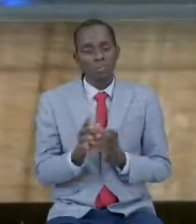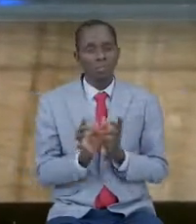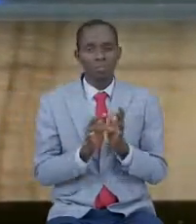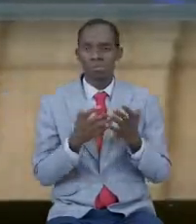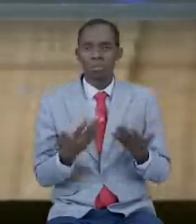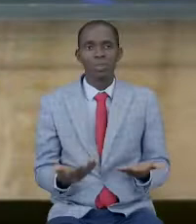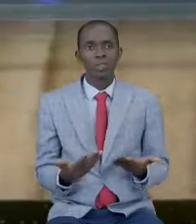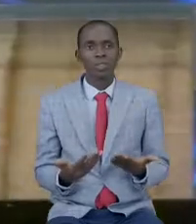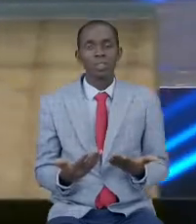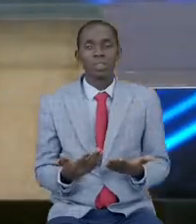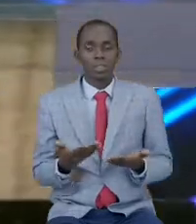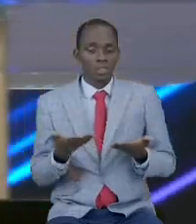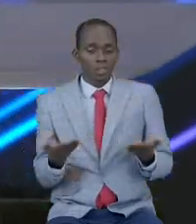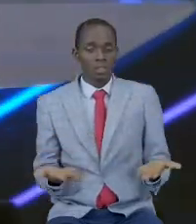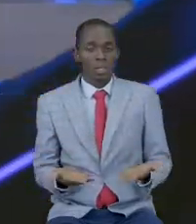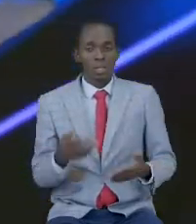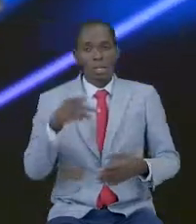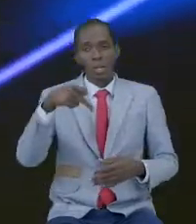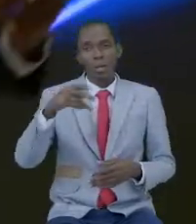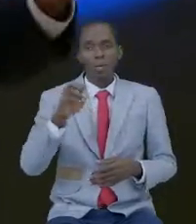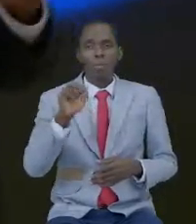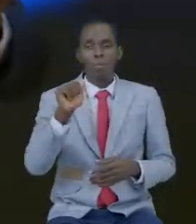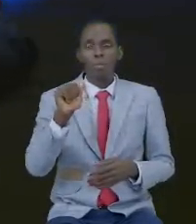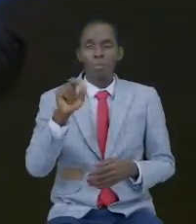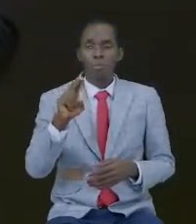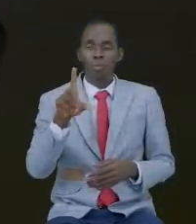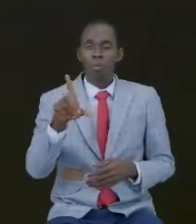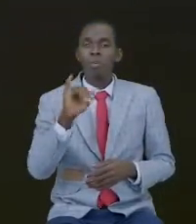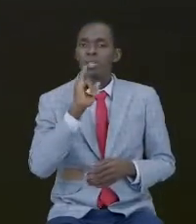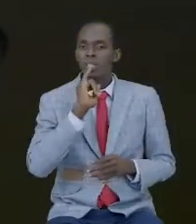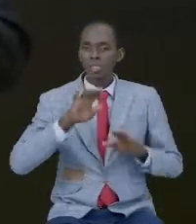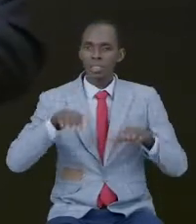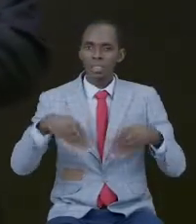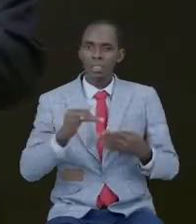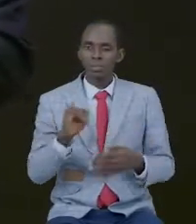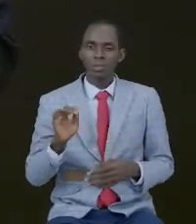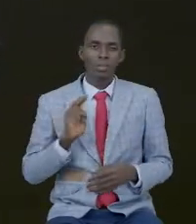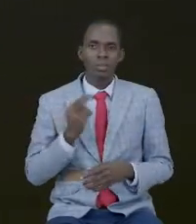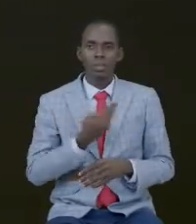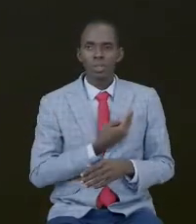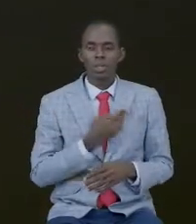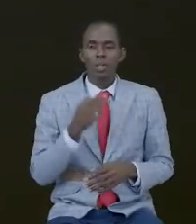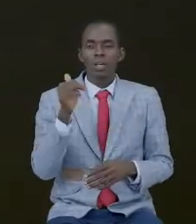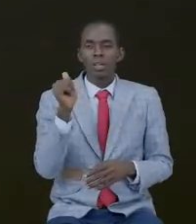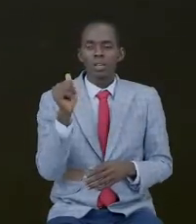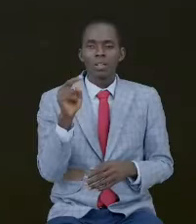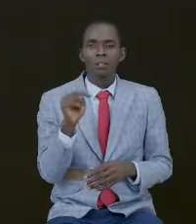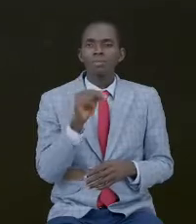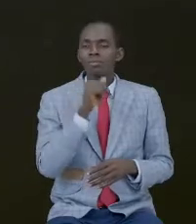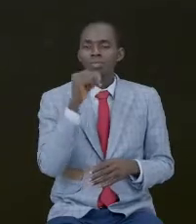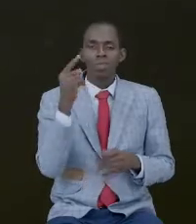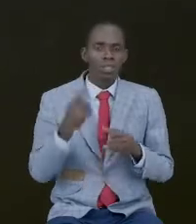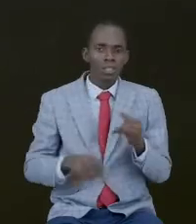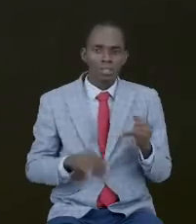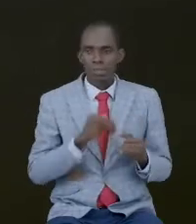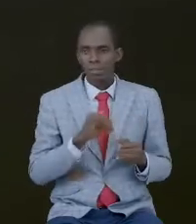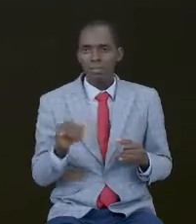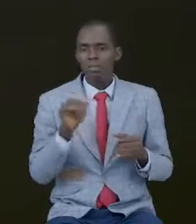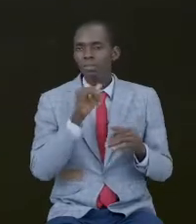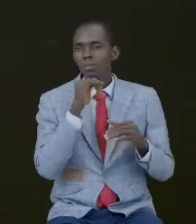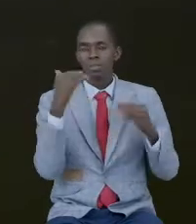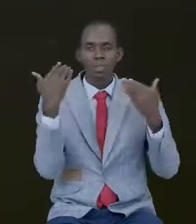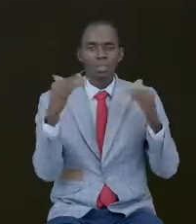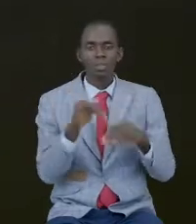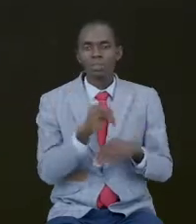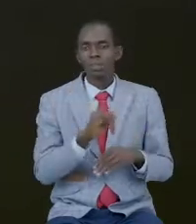Here Paul is giving us an endless, timeless